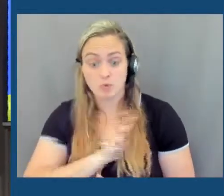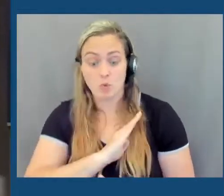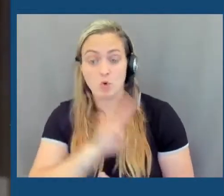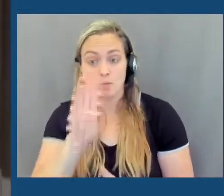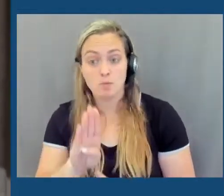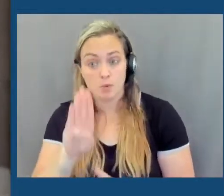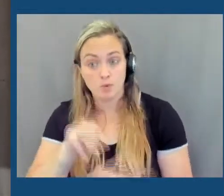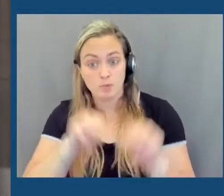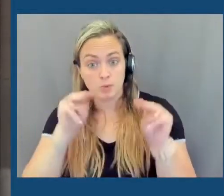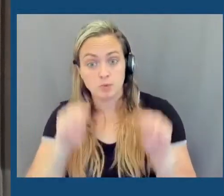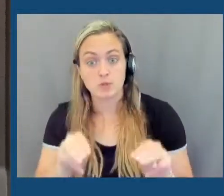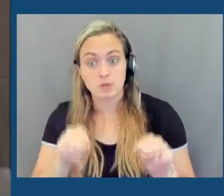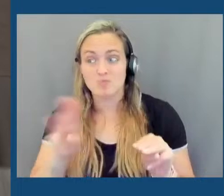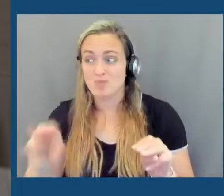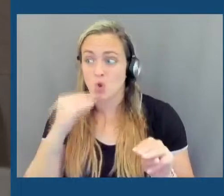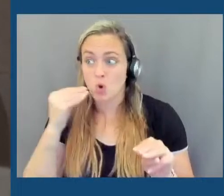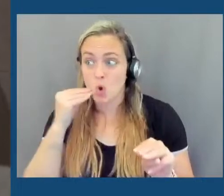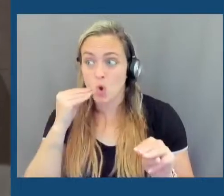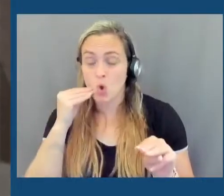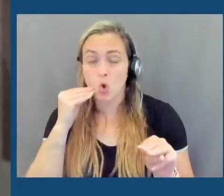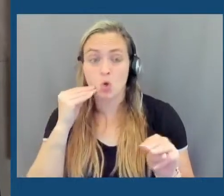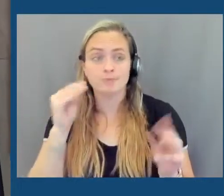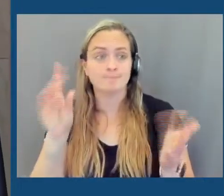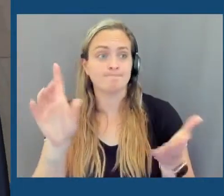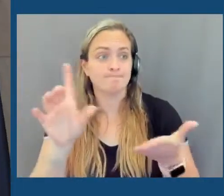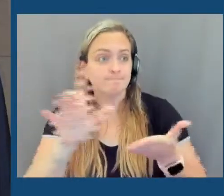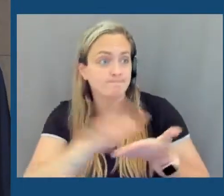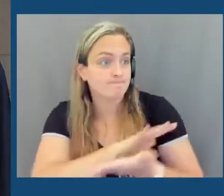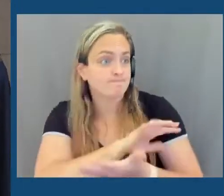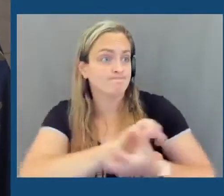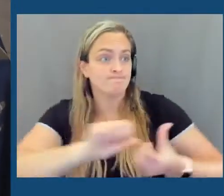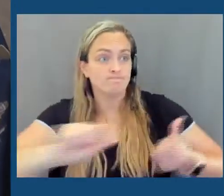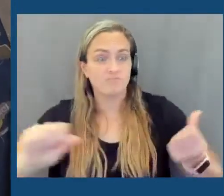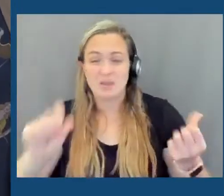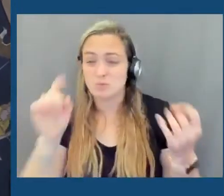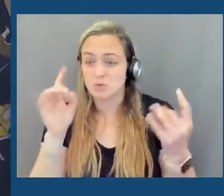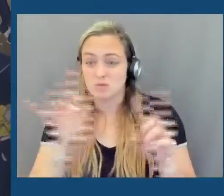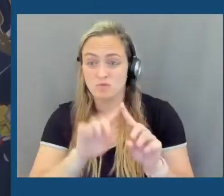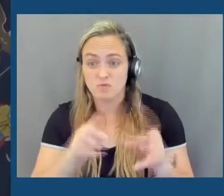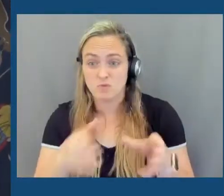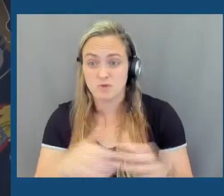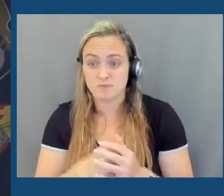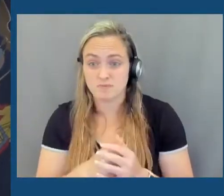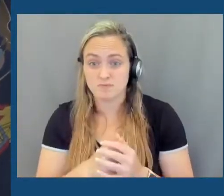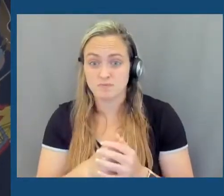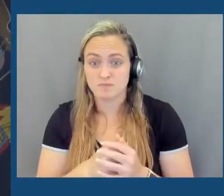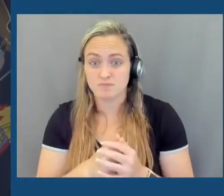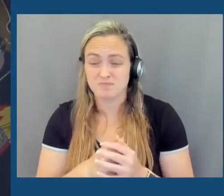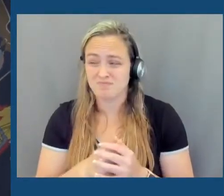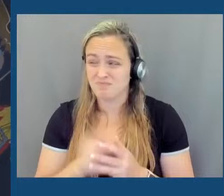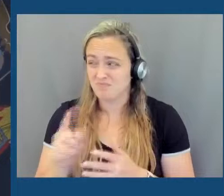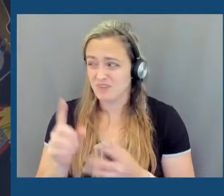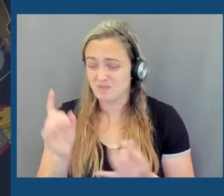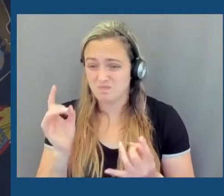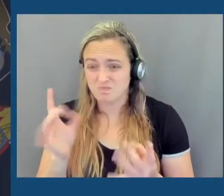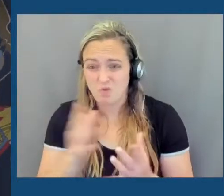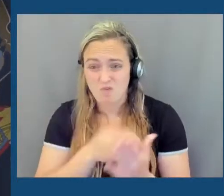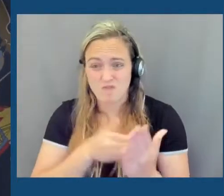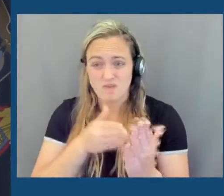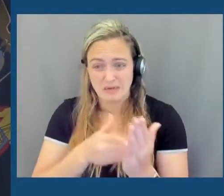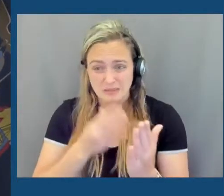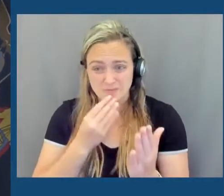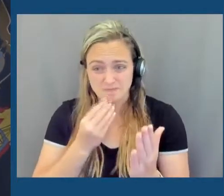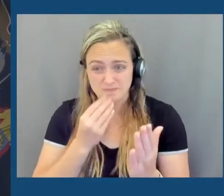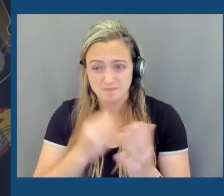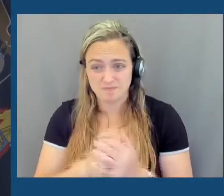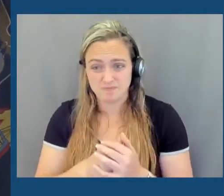Museum had their homes vandalized in horrible ways. And these abhorrent acts of anti-Semitism